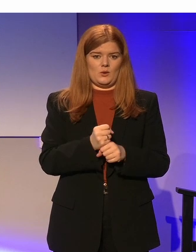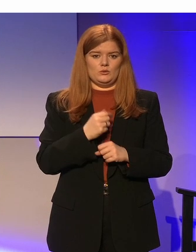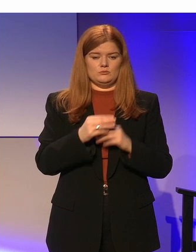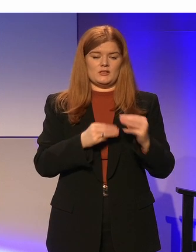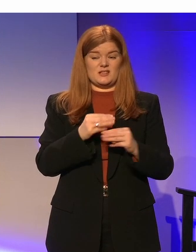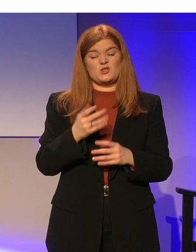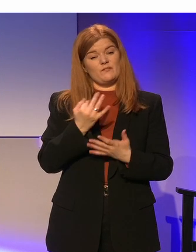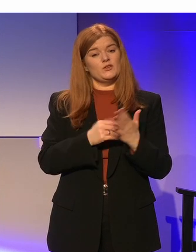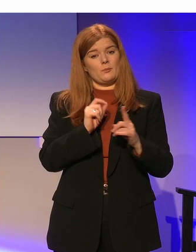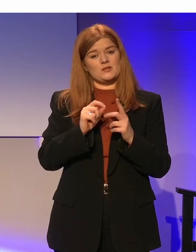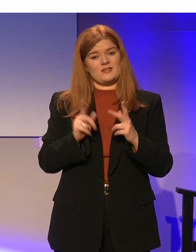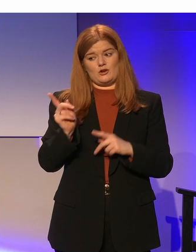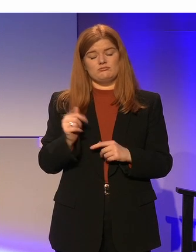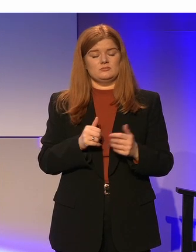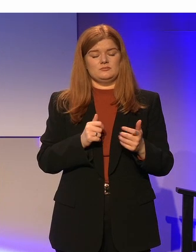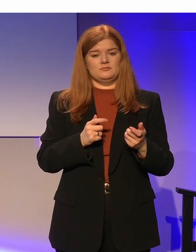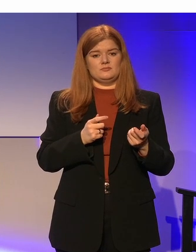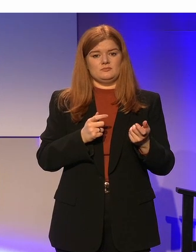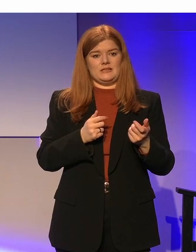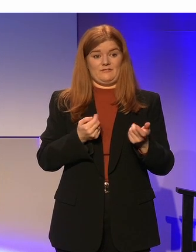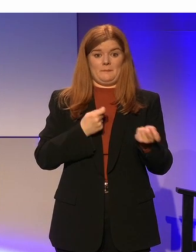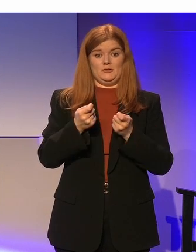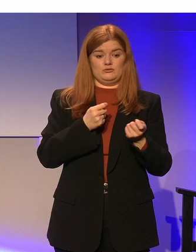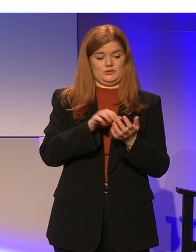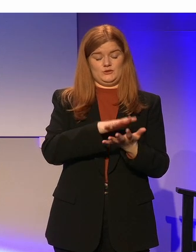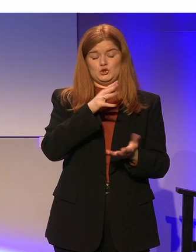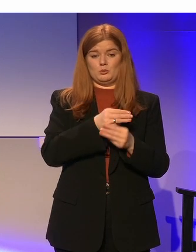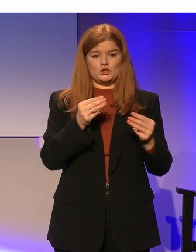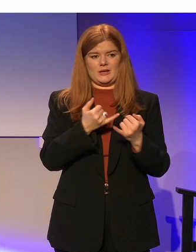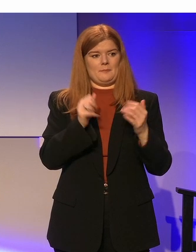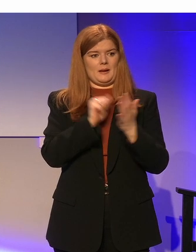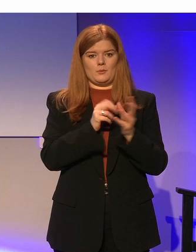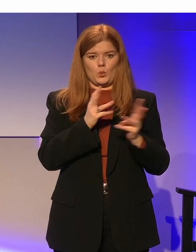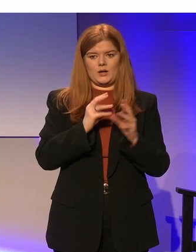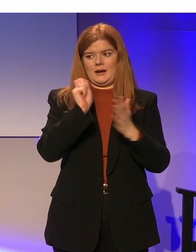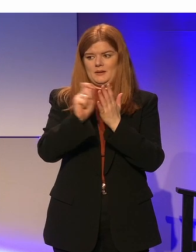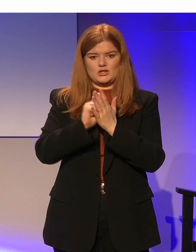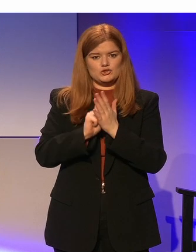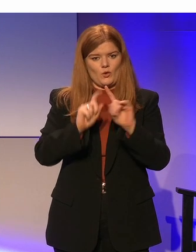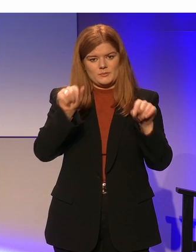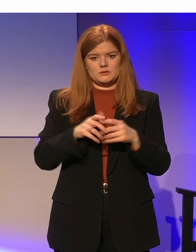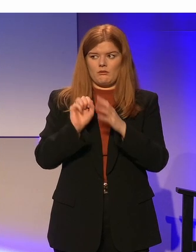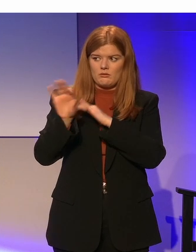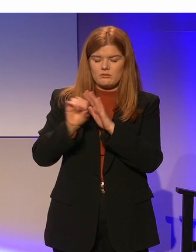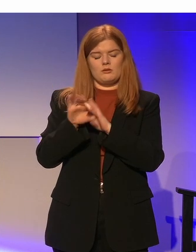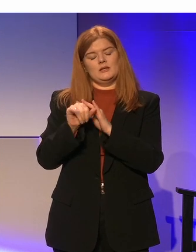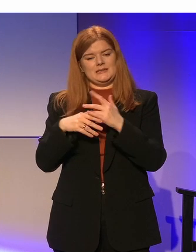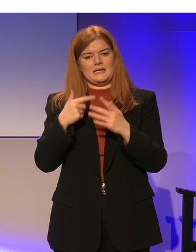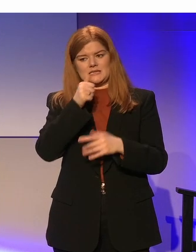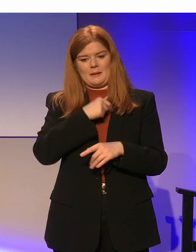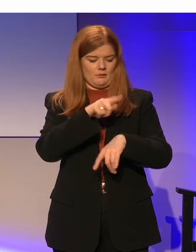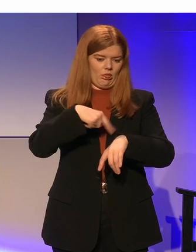just a couple of points there, administrative load. So that making of applications as being very time